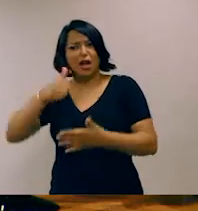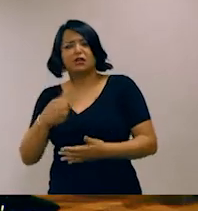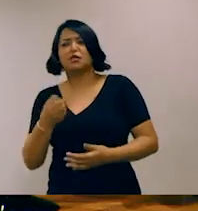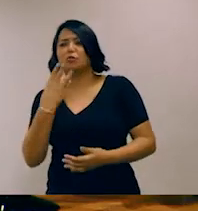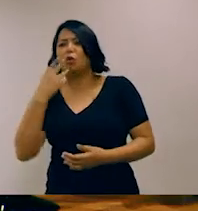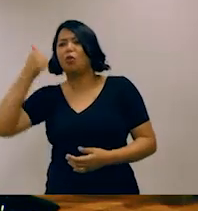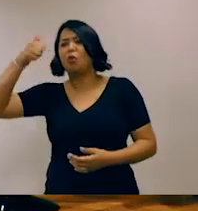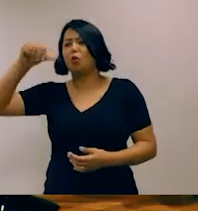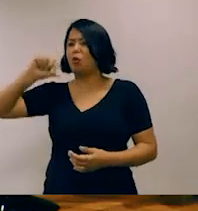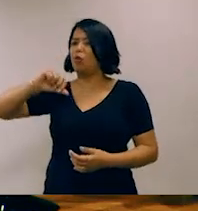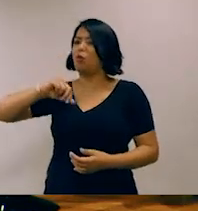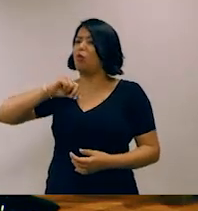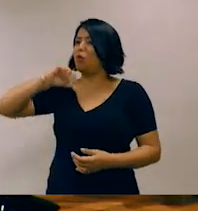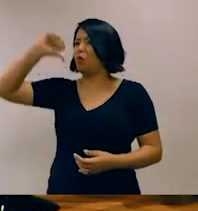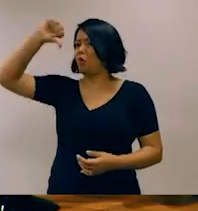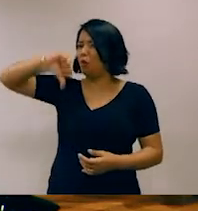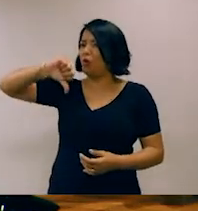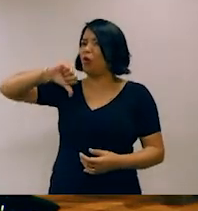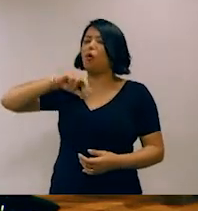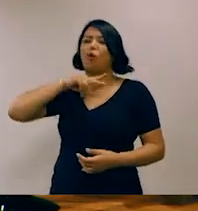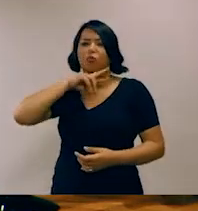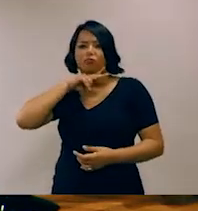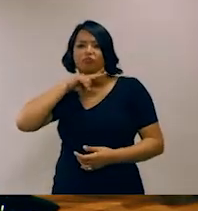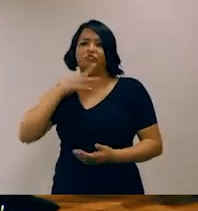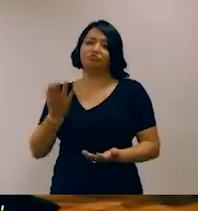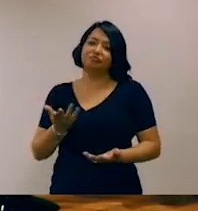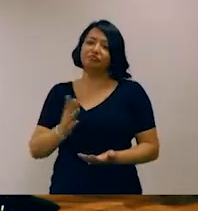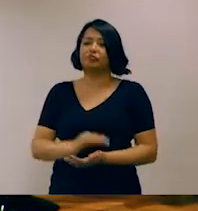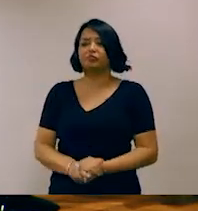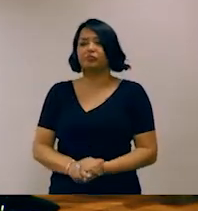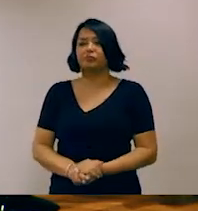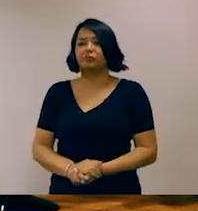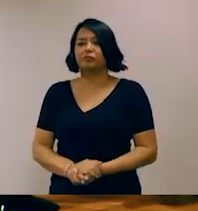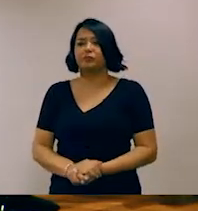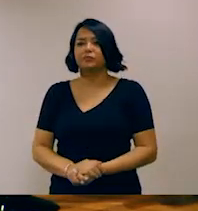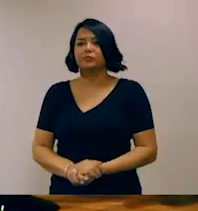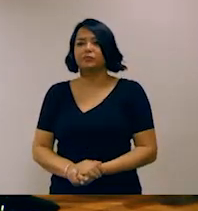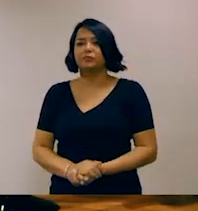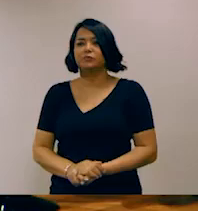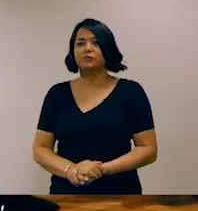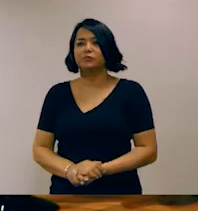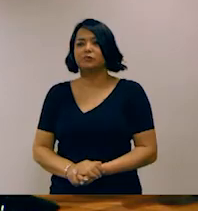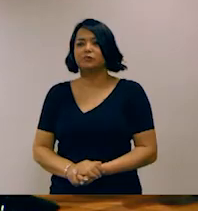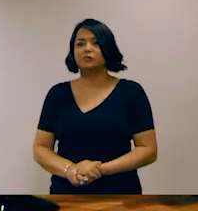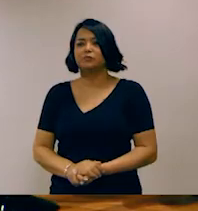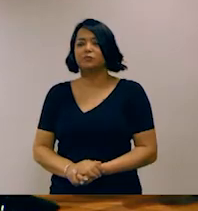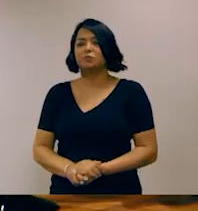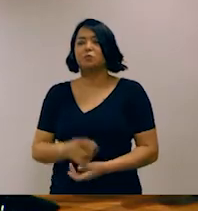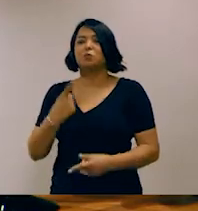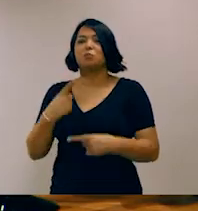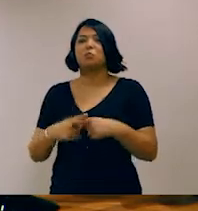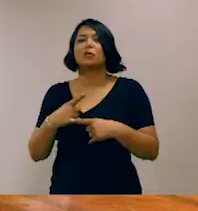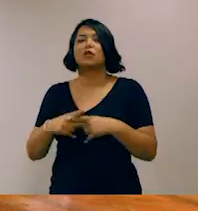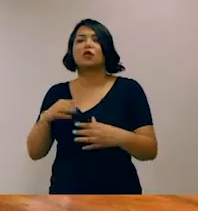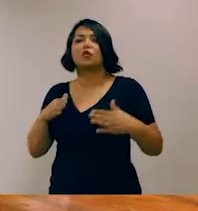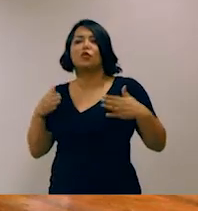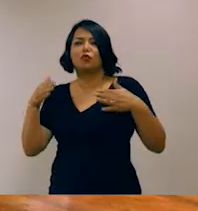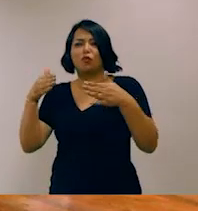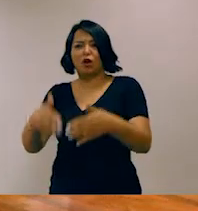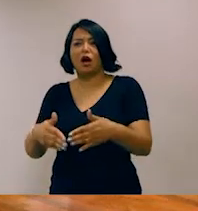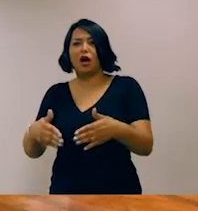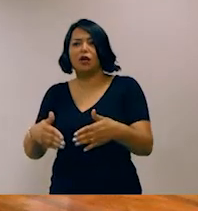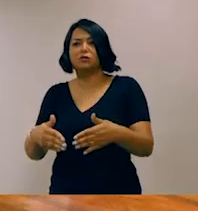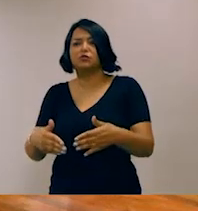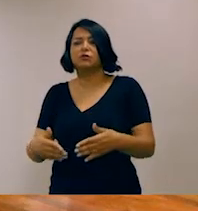to determination of that movie to be a success or failure. Regarding this, why did